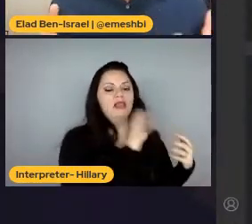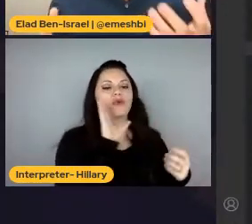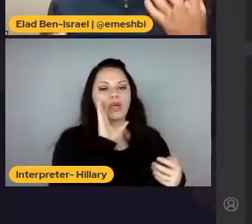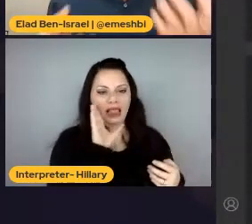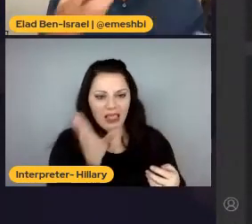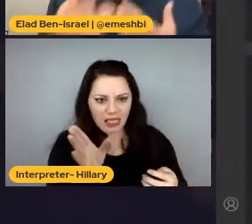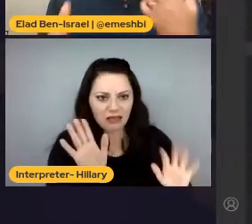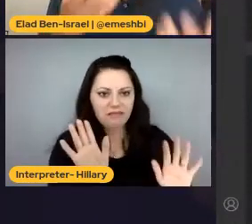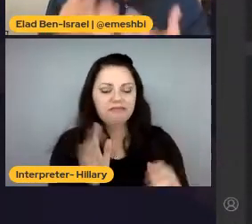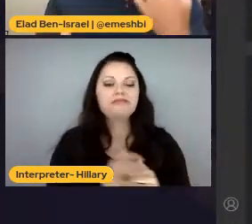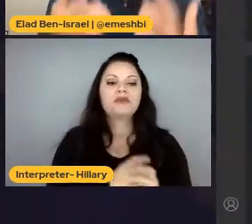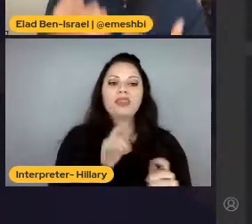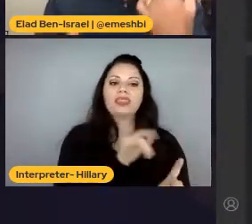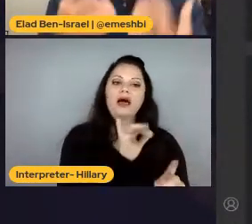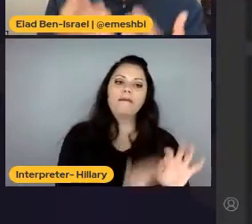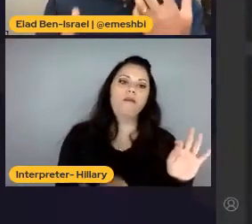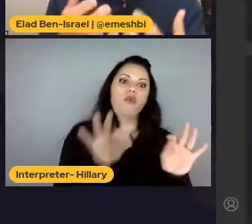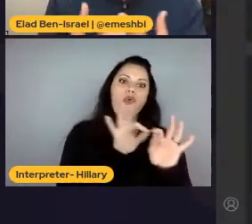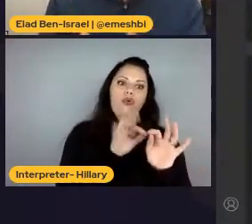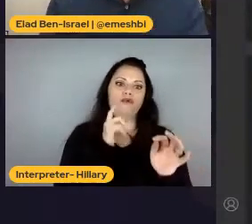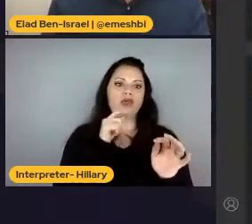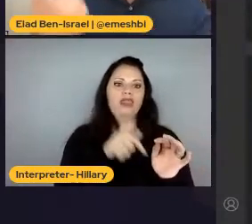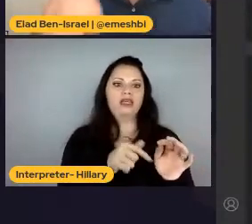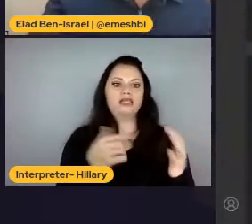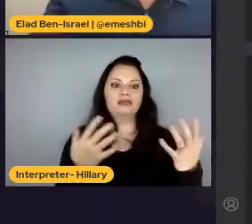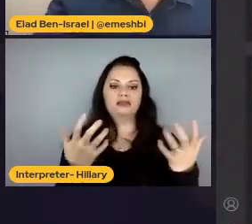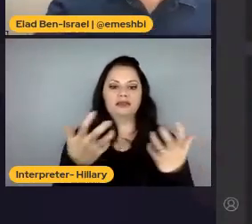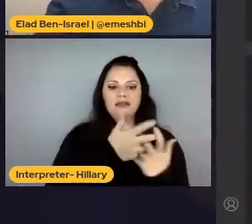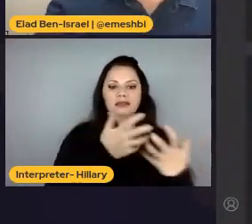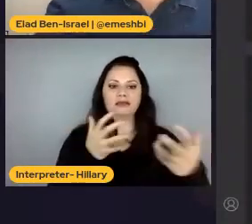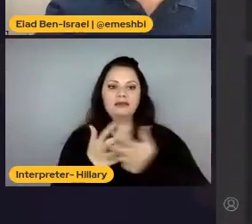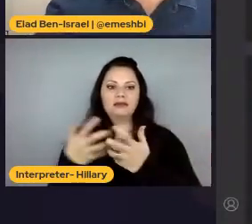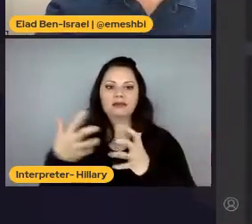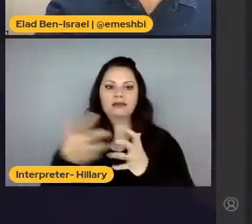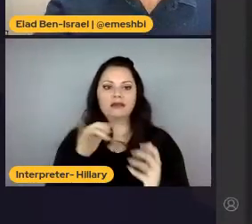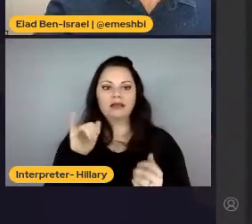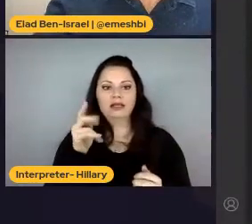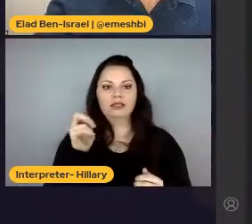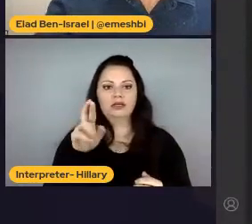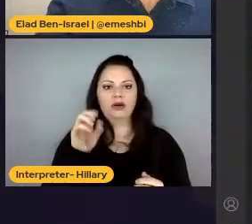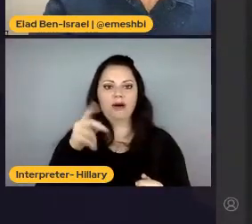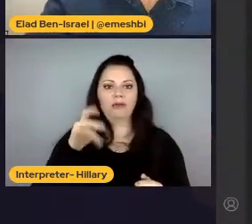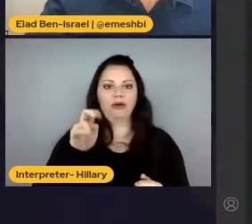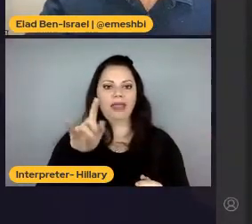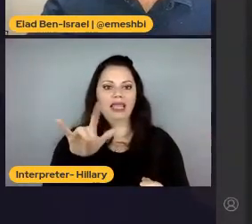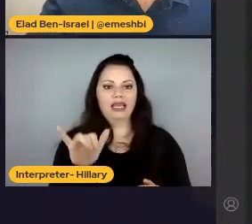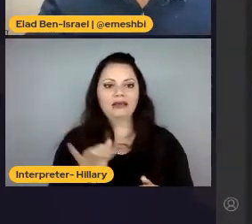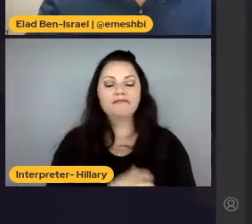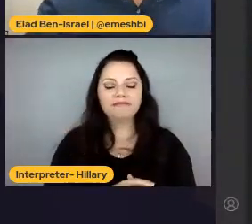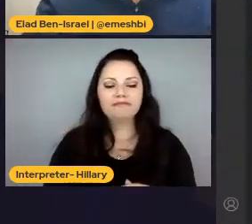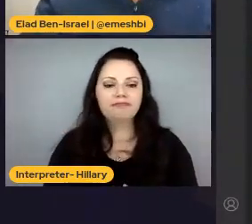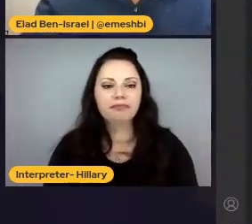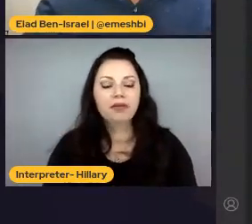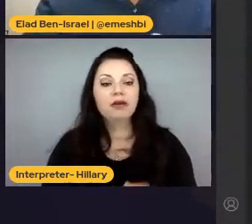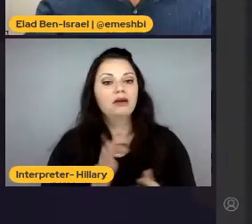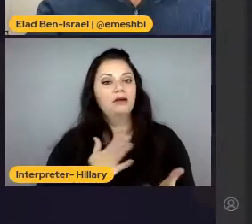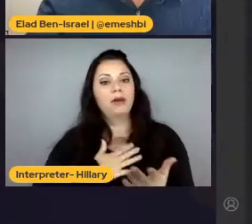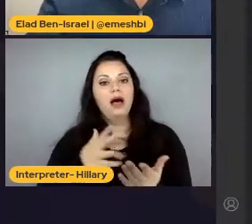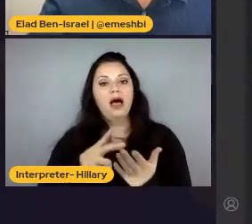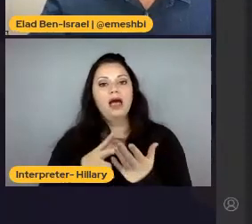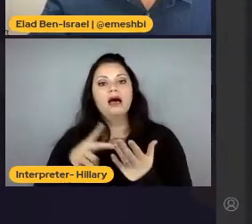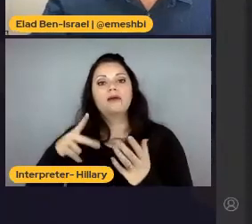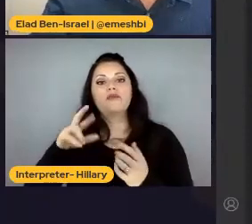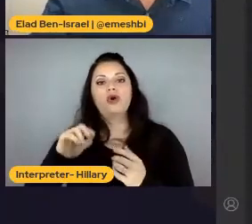that is really important for this interoperability thing that we talked about earlier. Okay, so this is my Projen project. It's